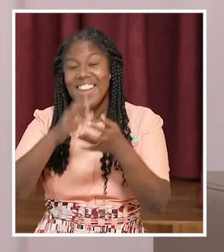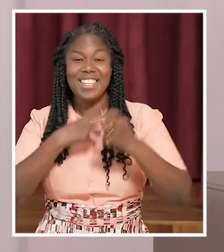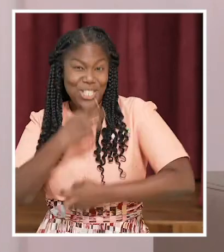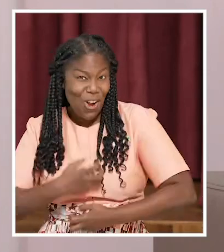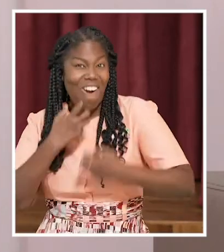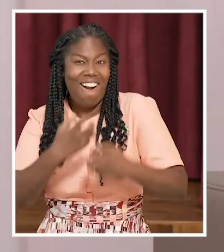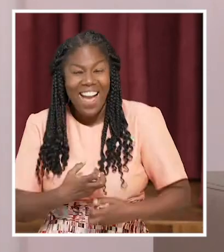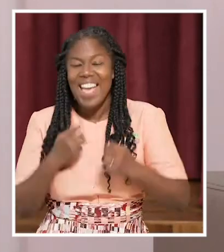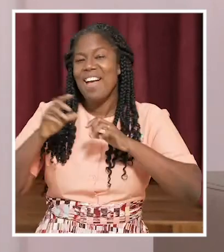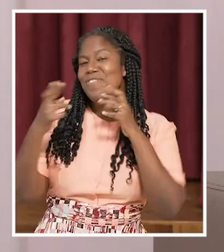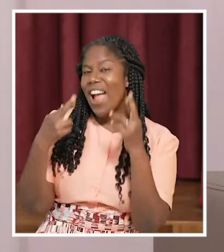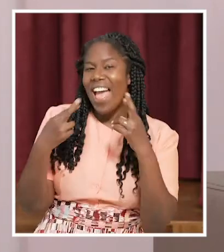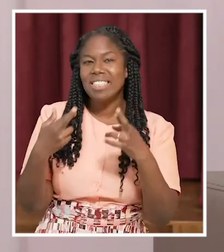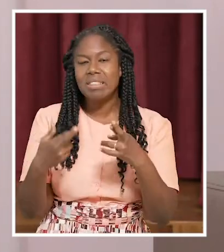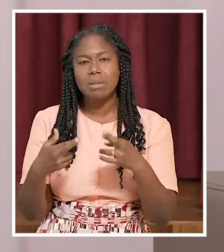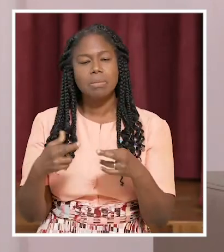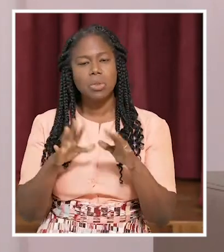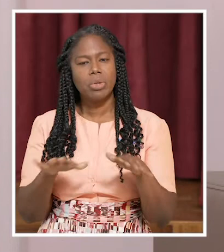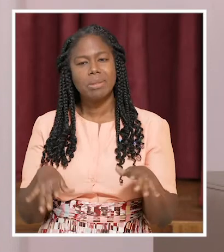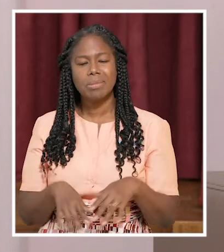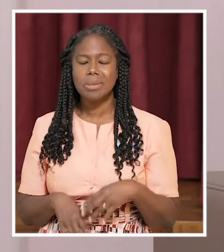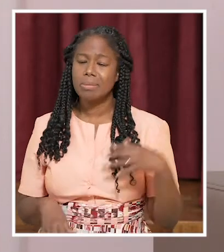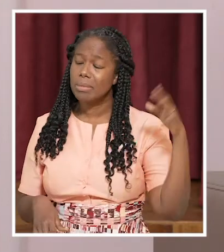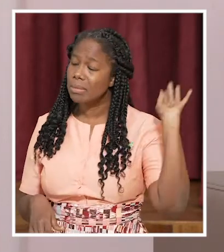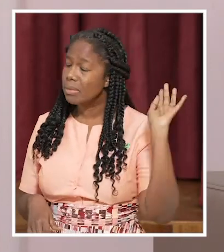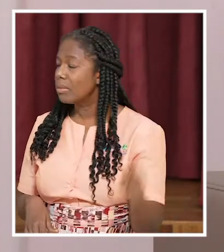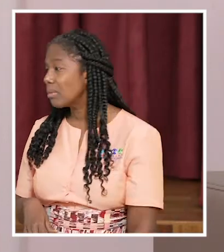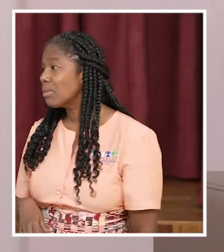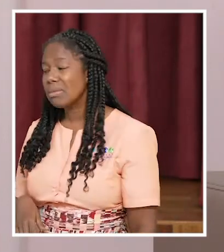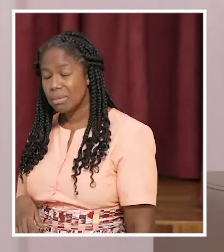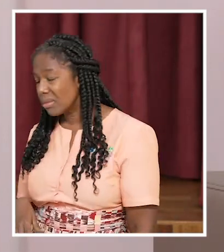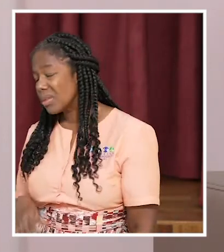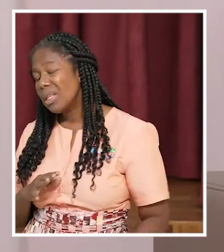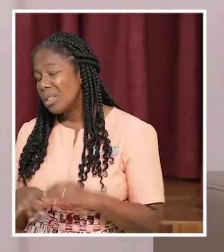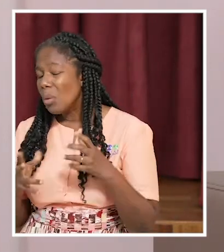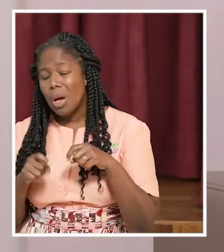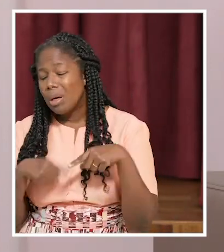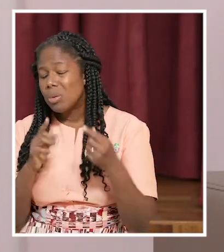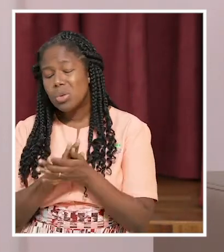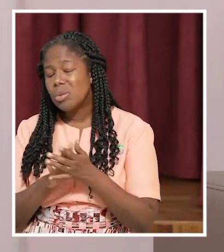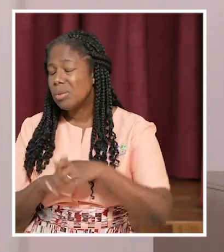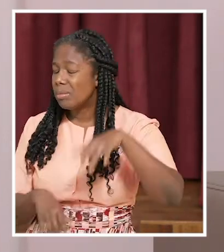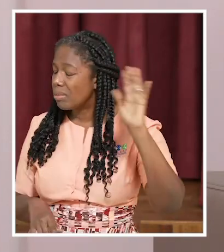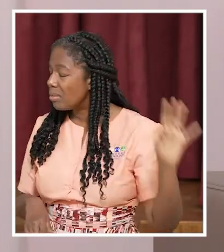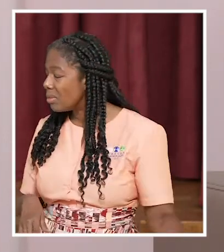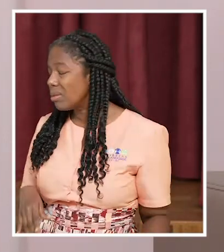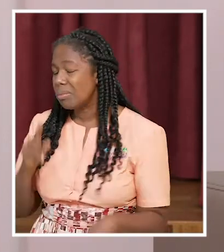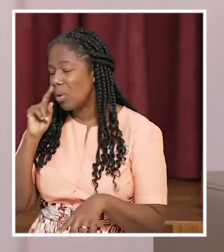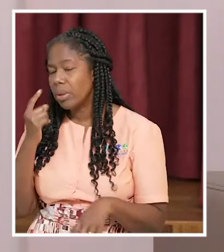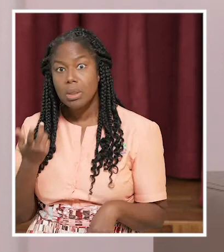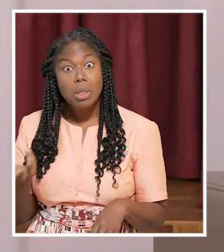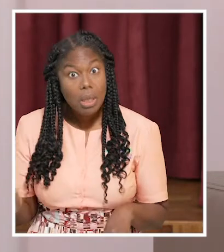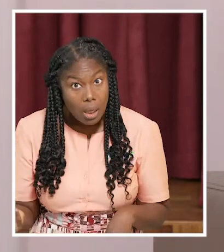quite comfortably. So, or even hobbies and careers and things that people, are normally quite interested in or